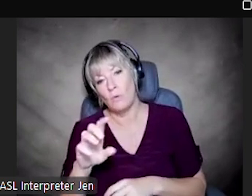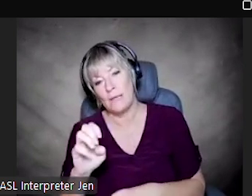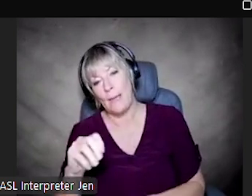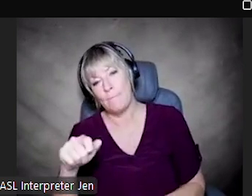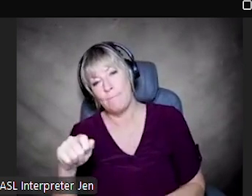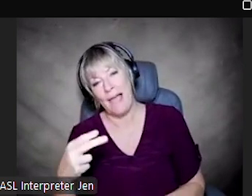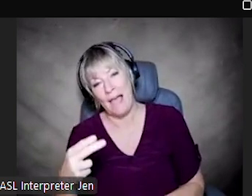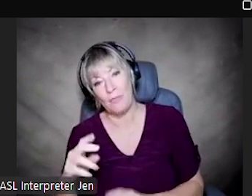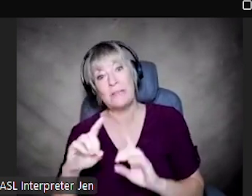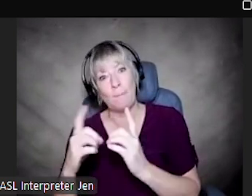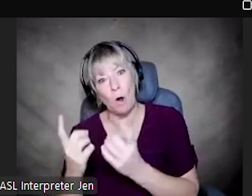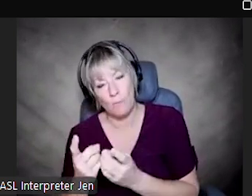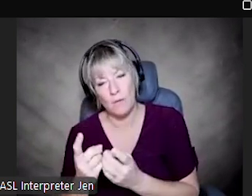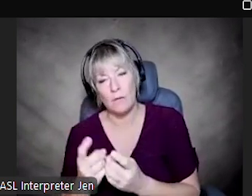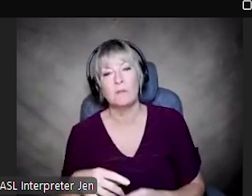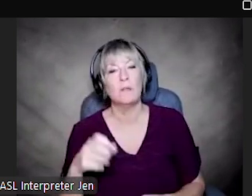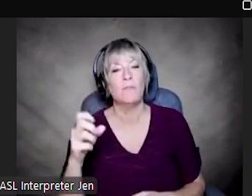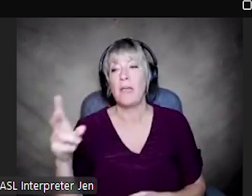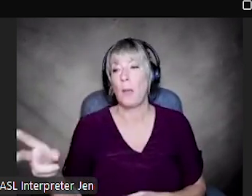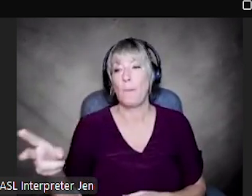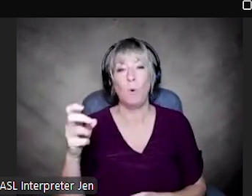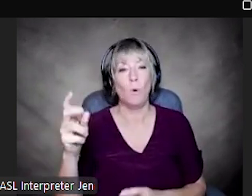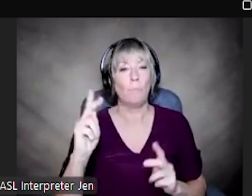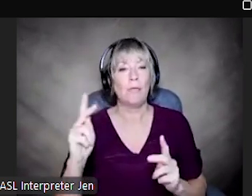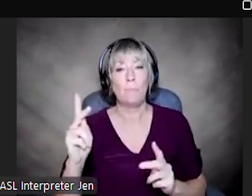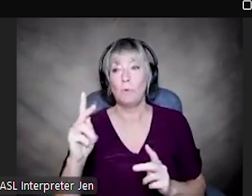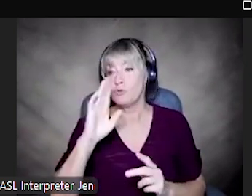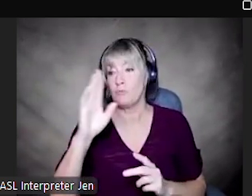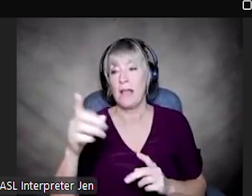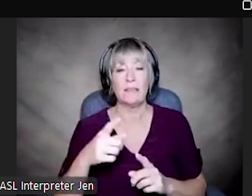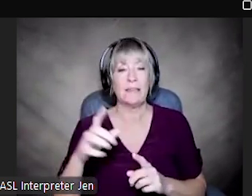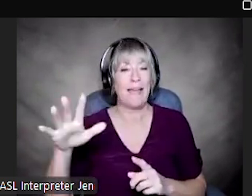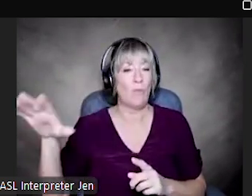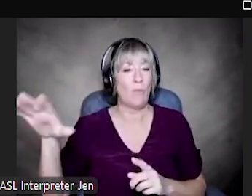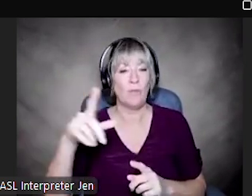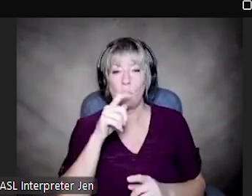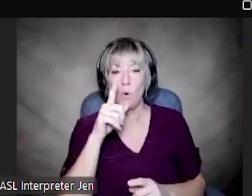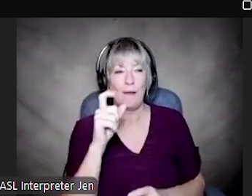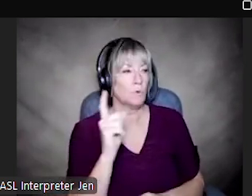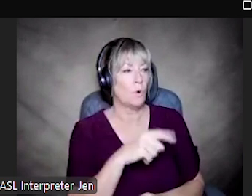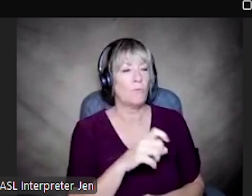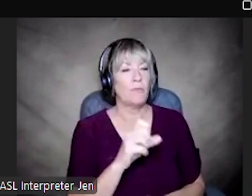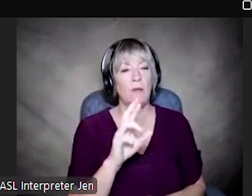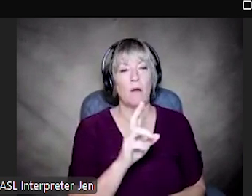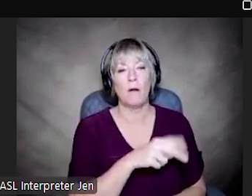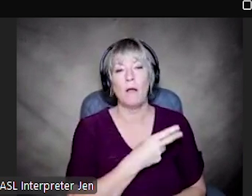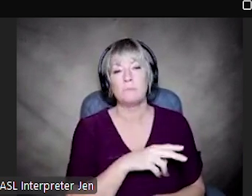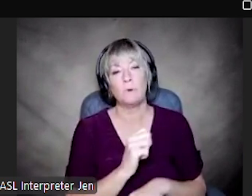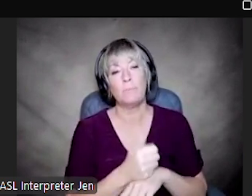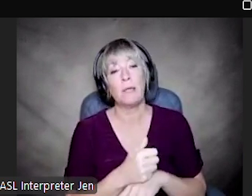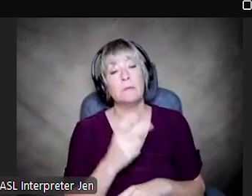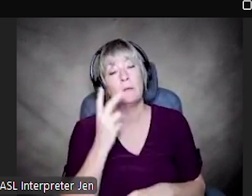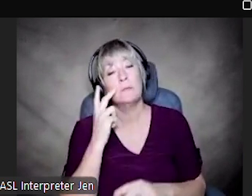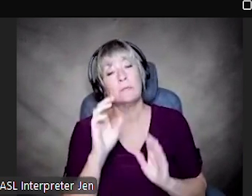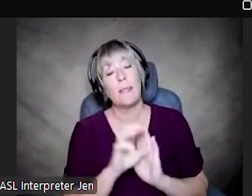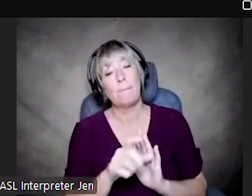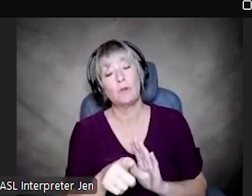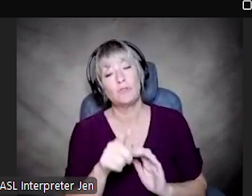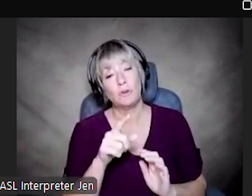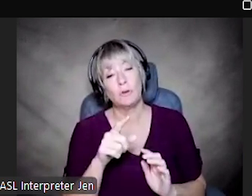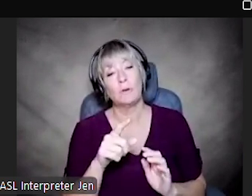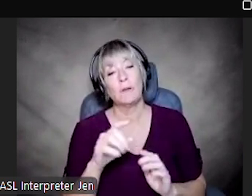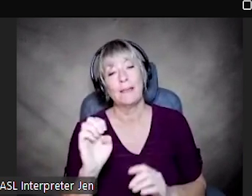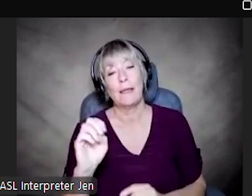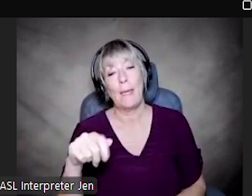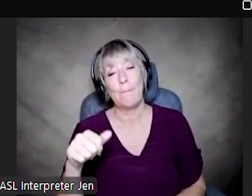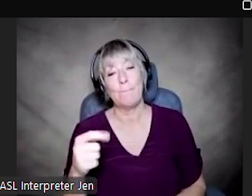people directly from the field. They don't even have to go into the ER, but they're hospital based. And as you can see in the photo behind me, which is an